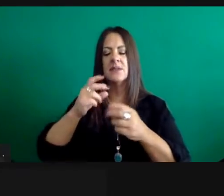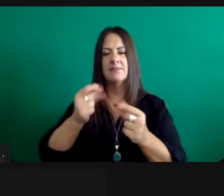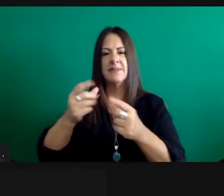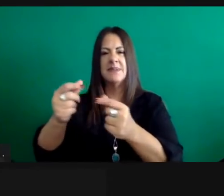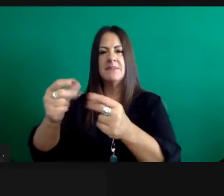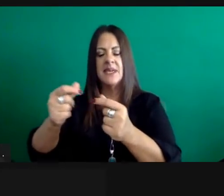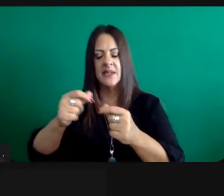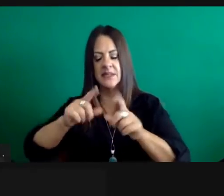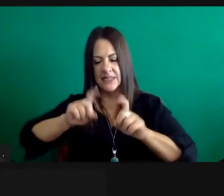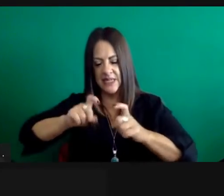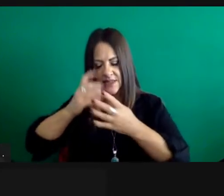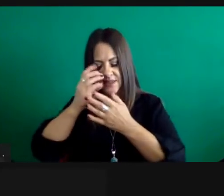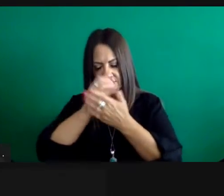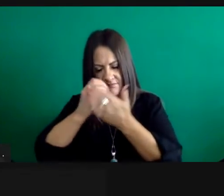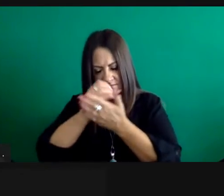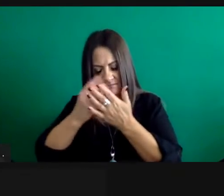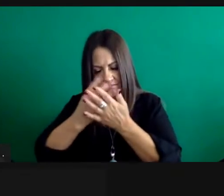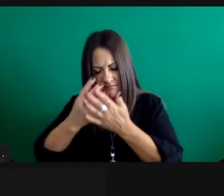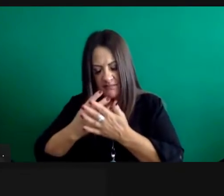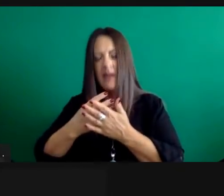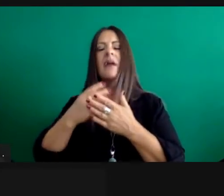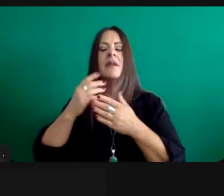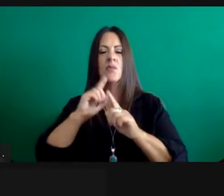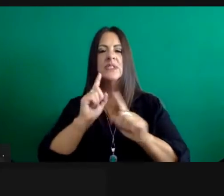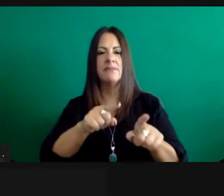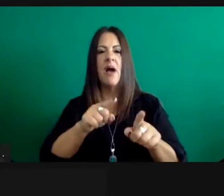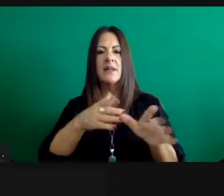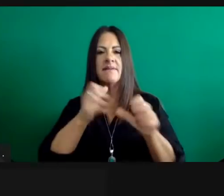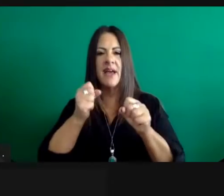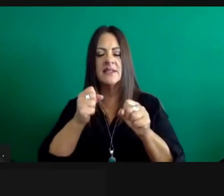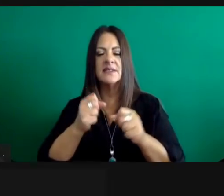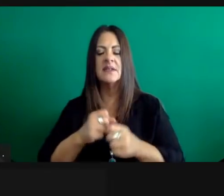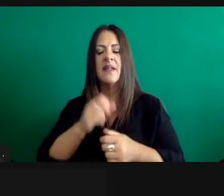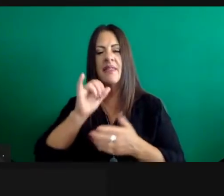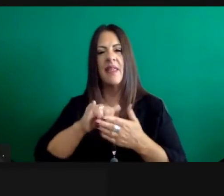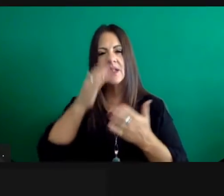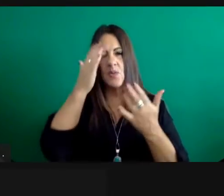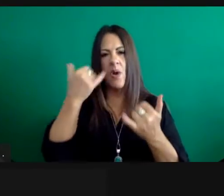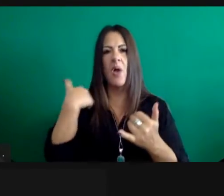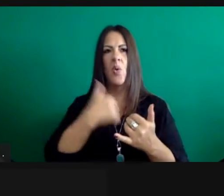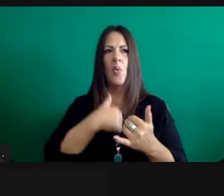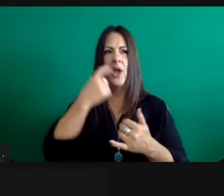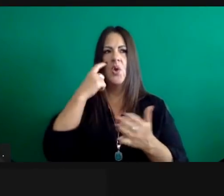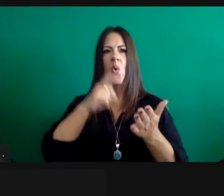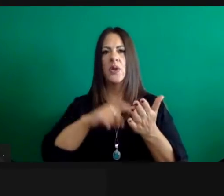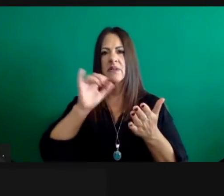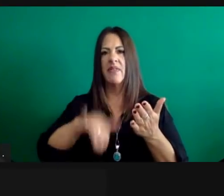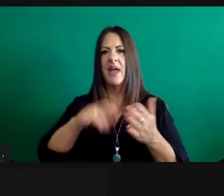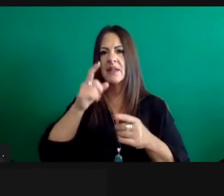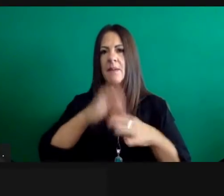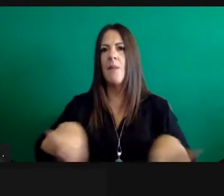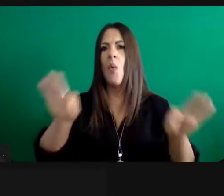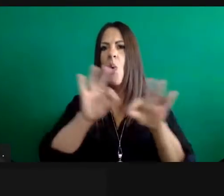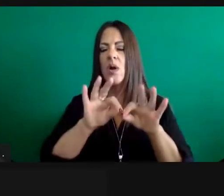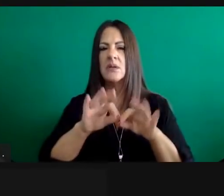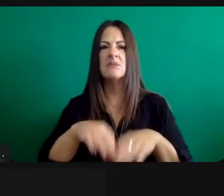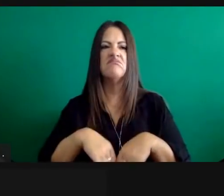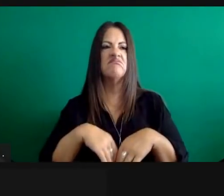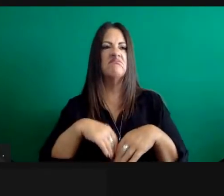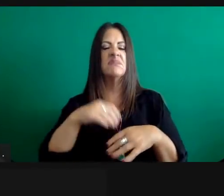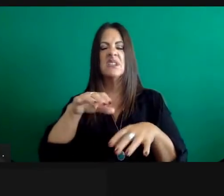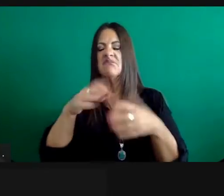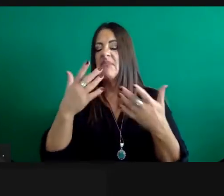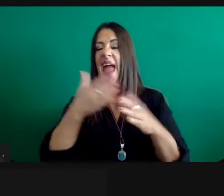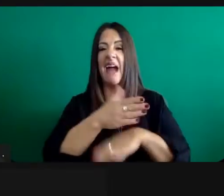increase in test turnaround time from really what was an average of 1.2,